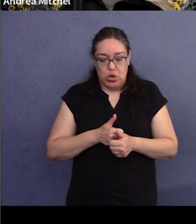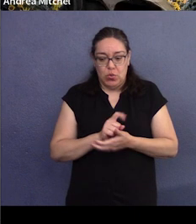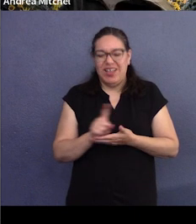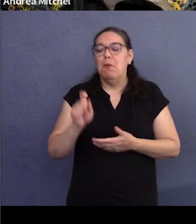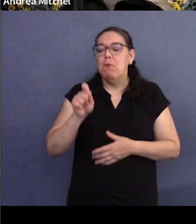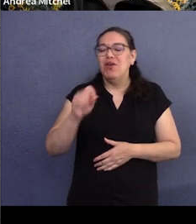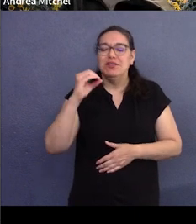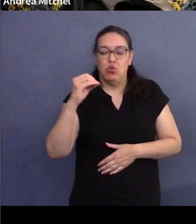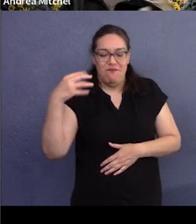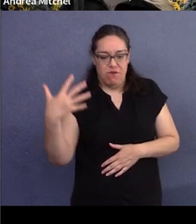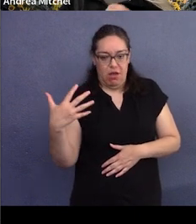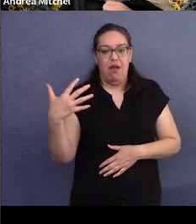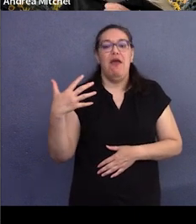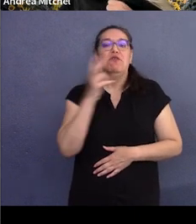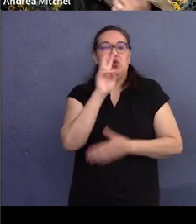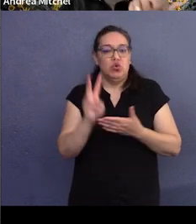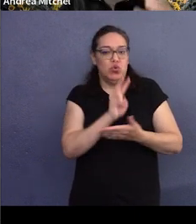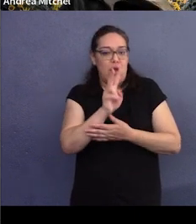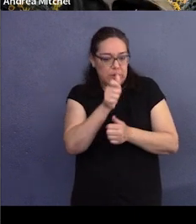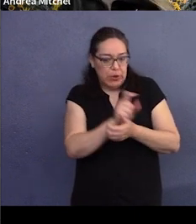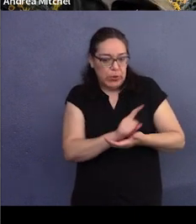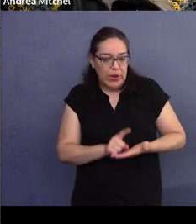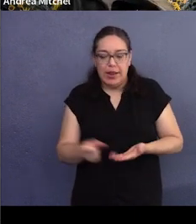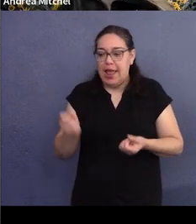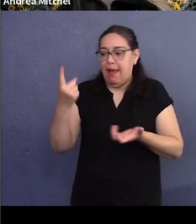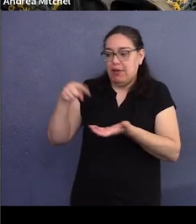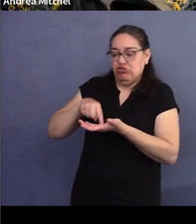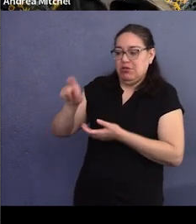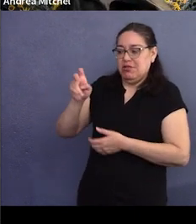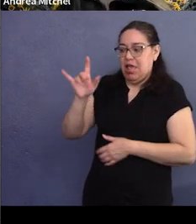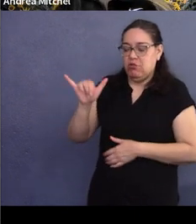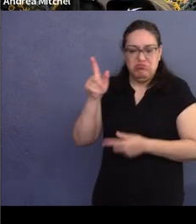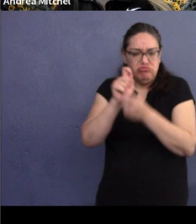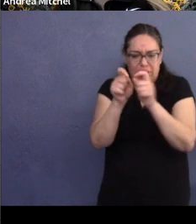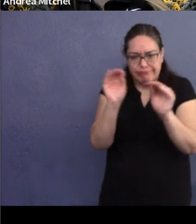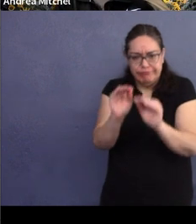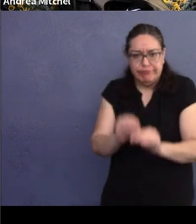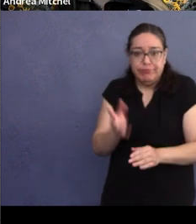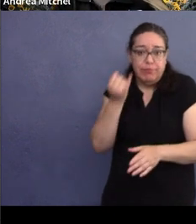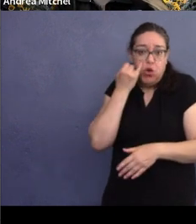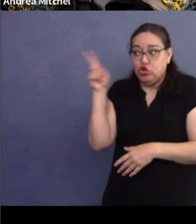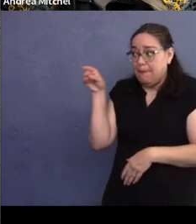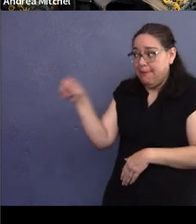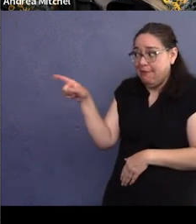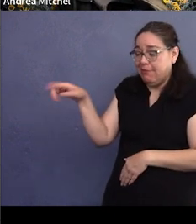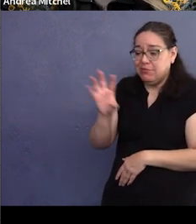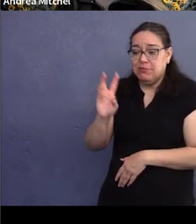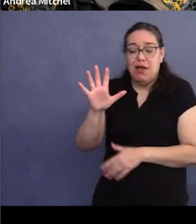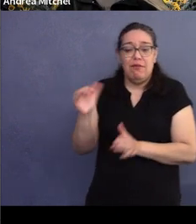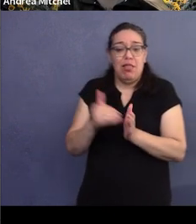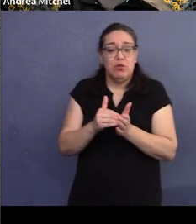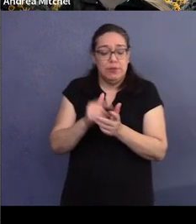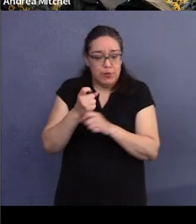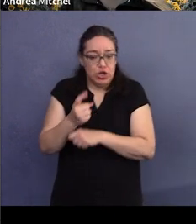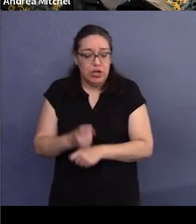what the subtotal, and all you have to do is change it. Say your executive director, you're paying them $65,000 a year.